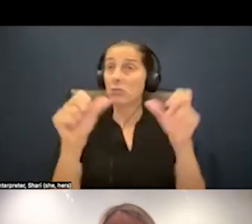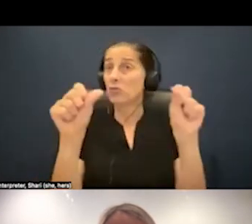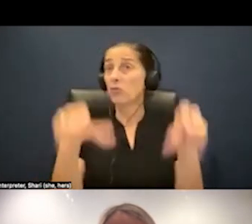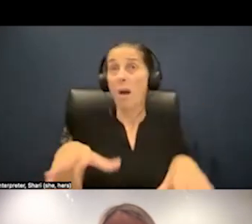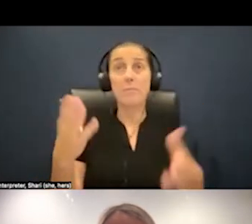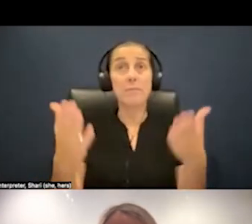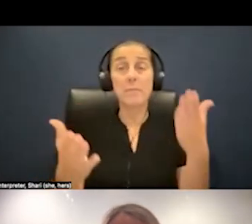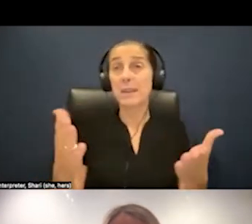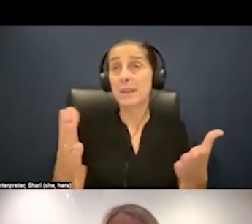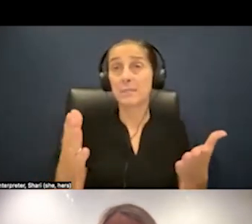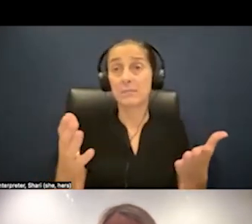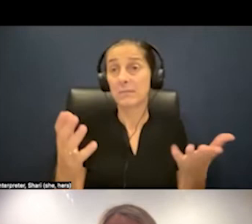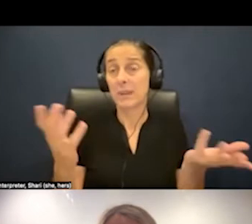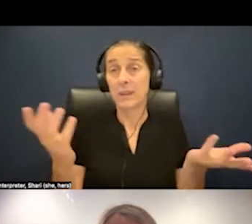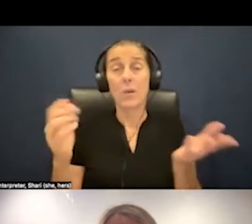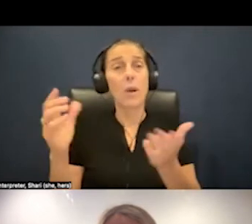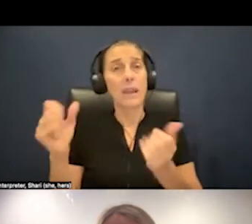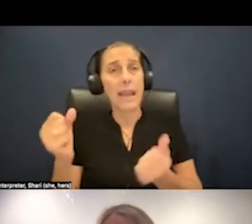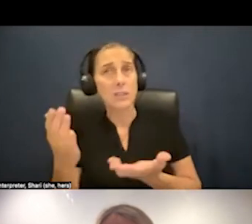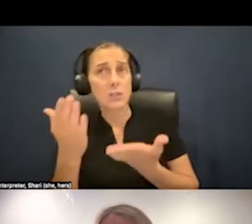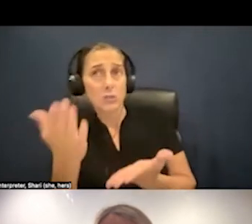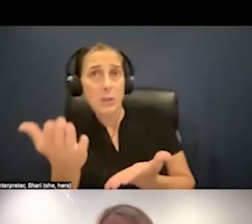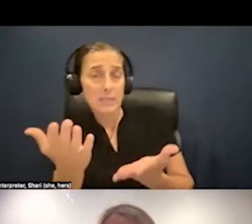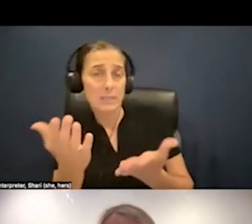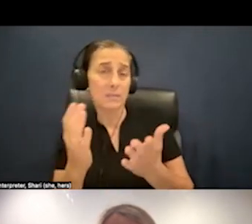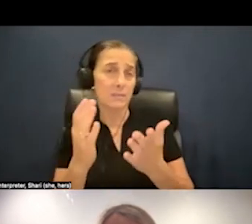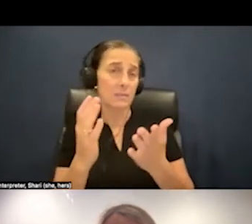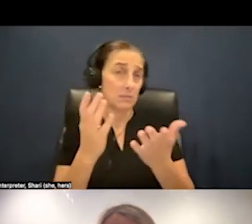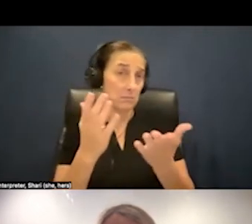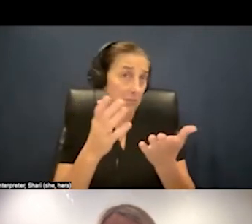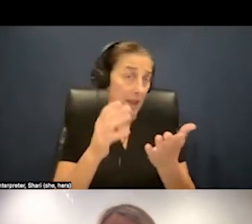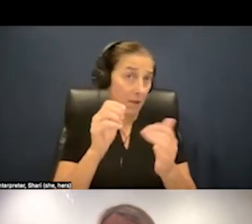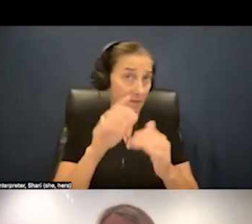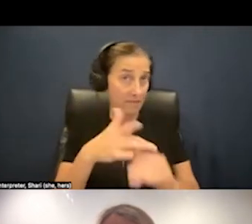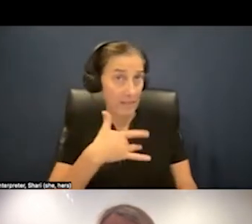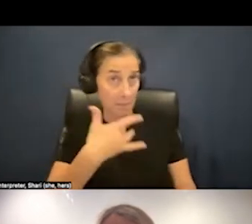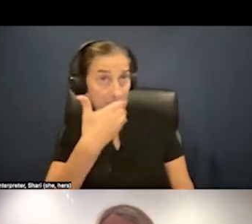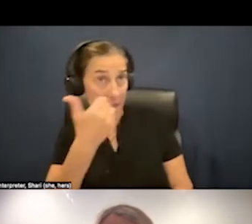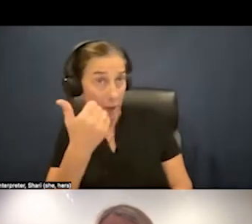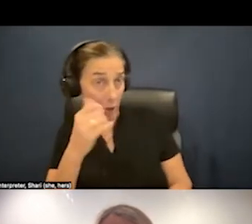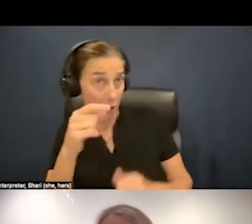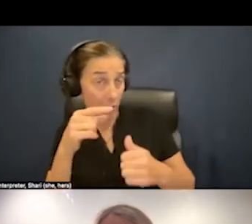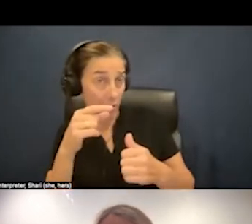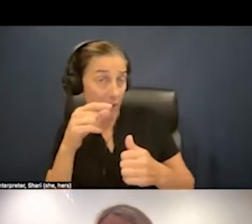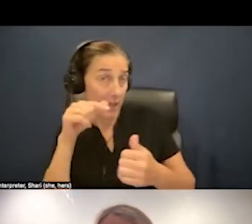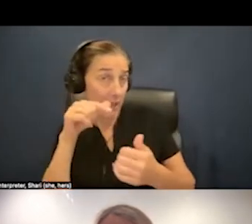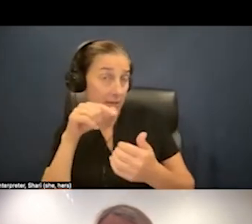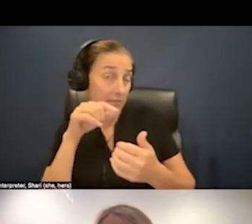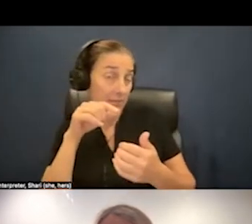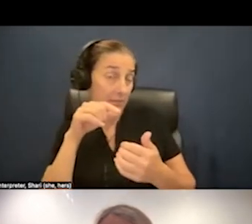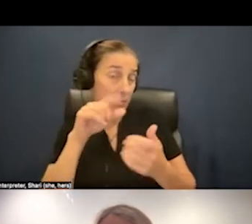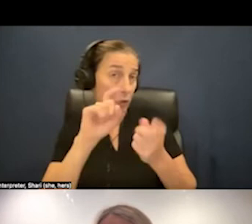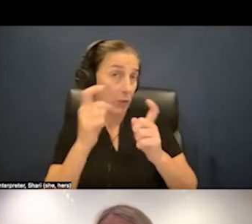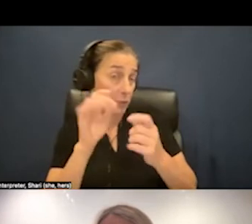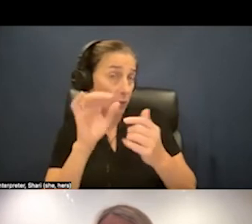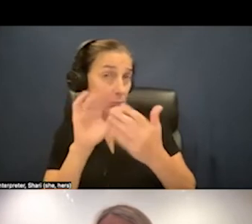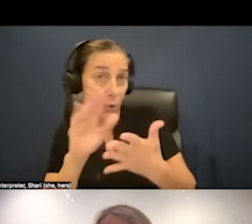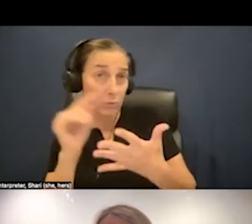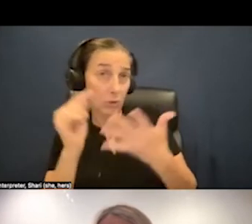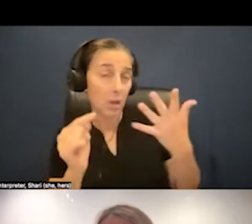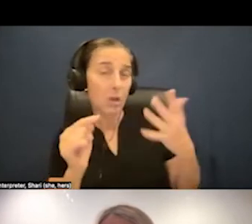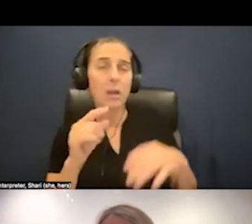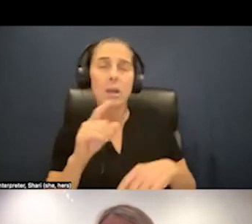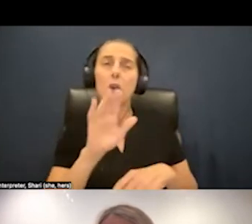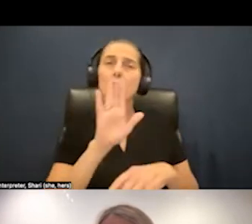this help, or would this be able to shift how you feel about it? But at the end of the day, it's your choice to be able to decide what does and doesn't